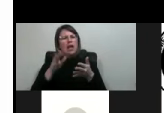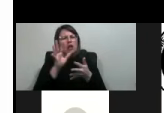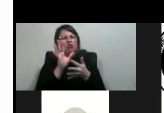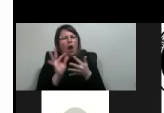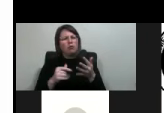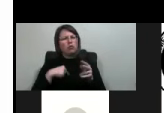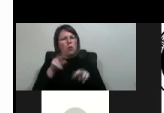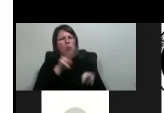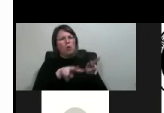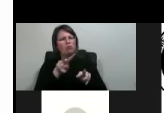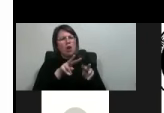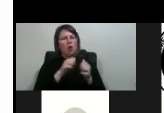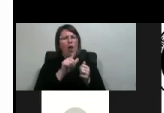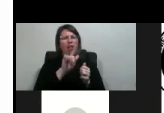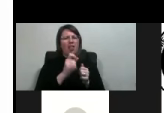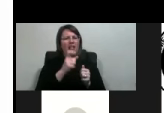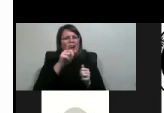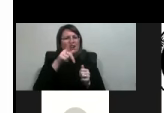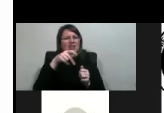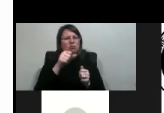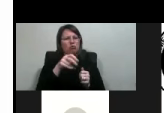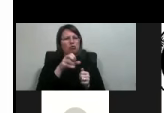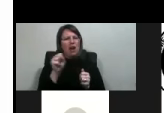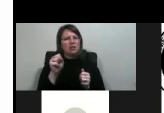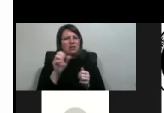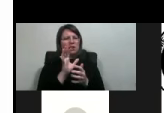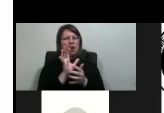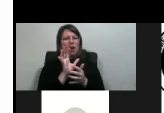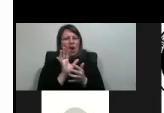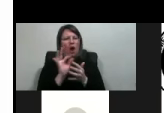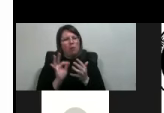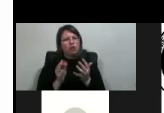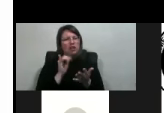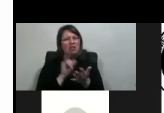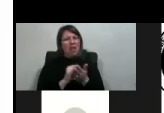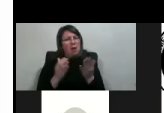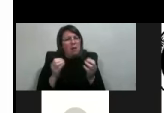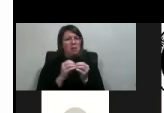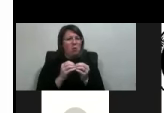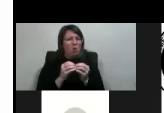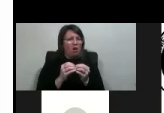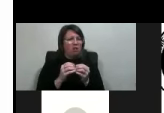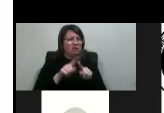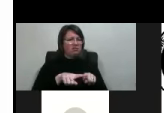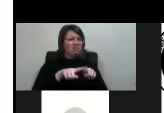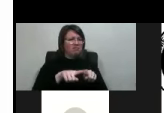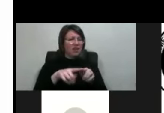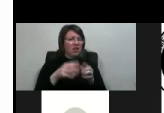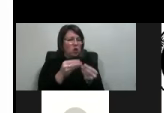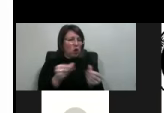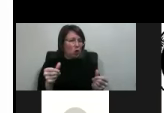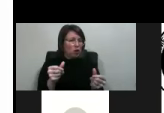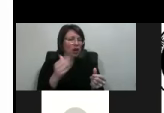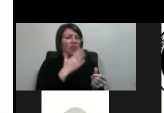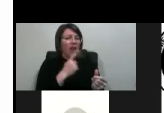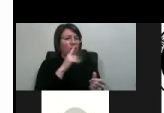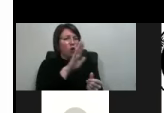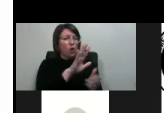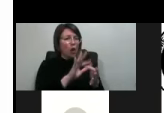L'Express service that would be a more robust solution, I would say. So, but thank you for that